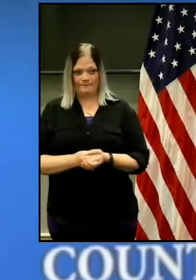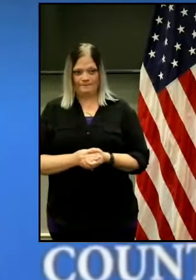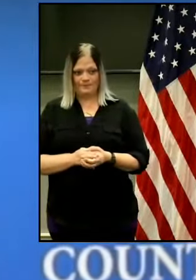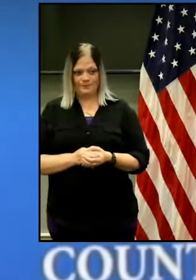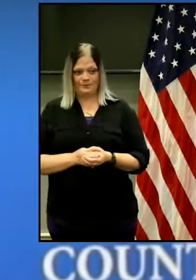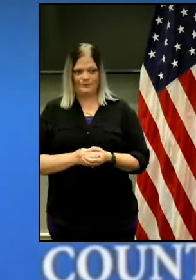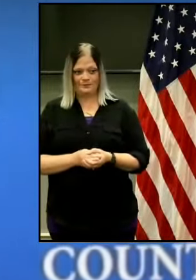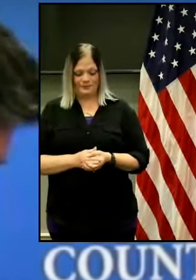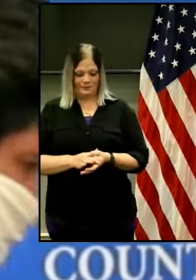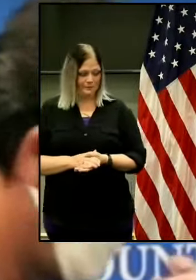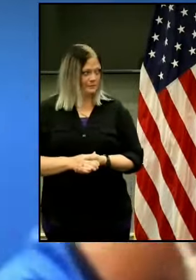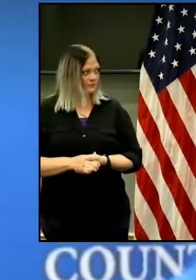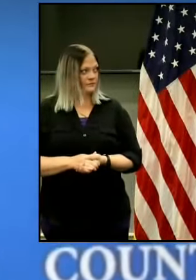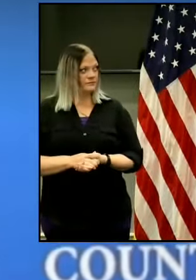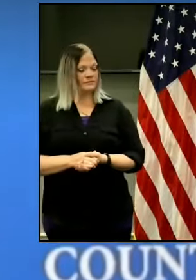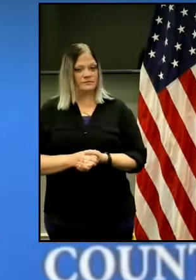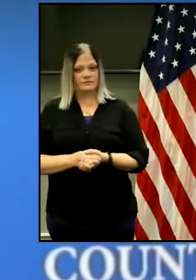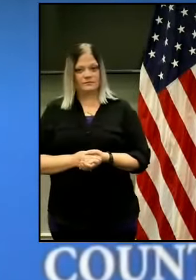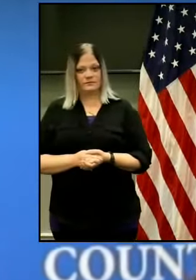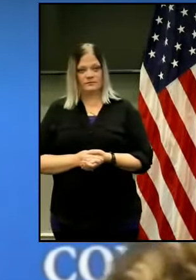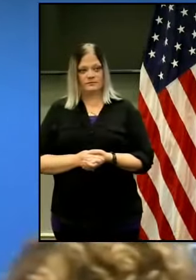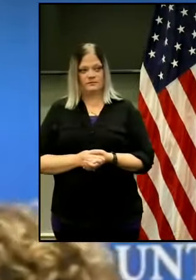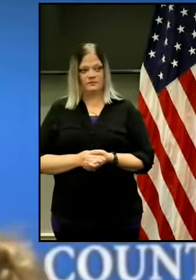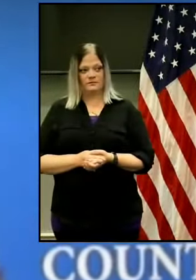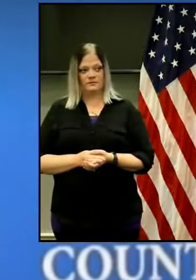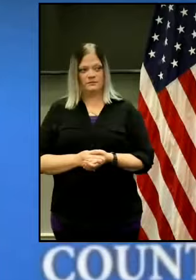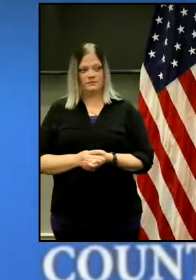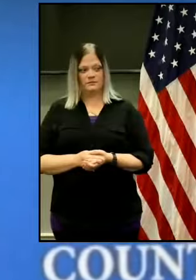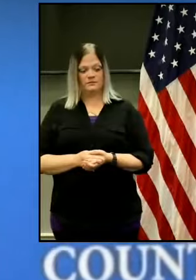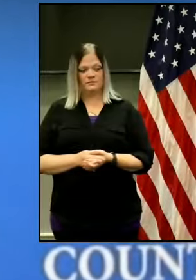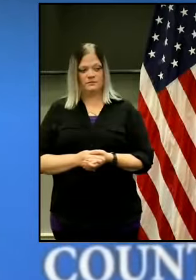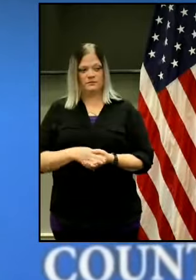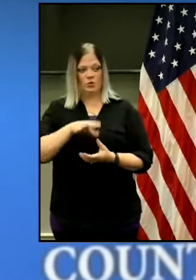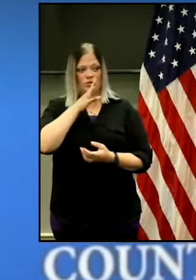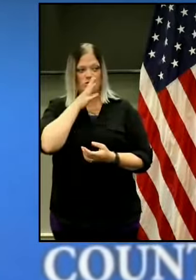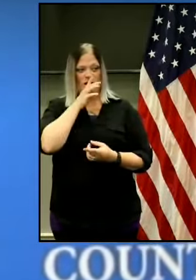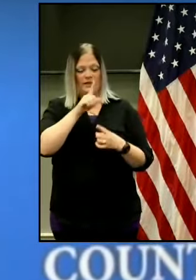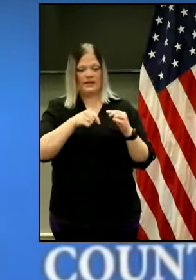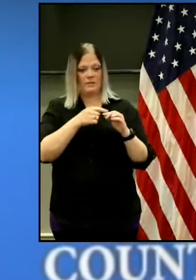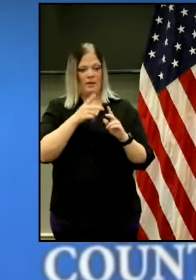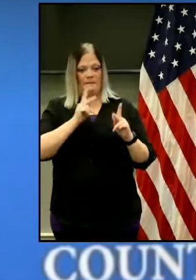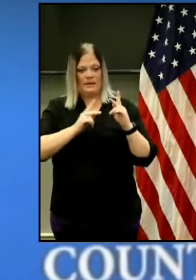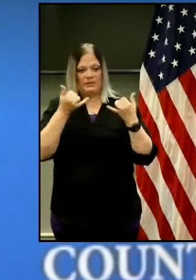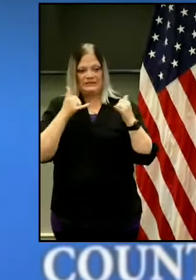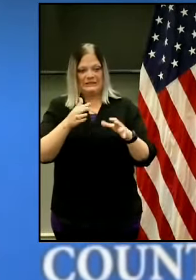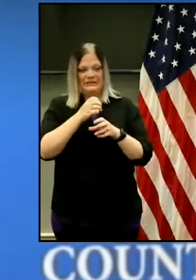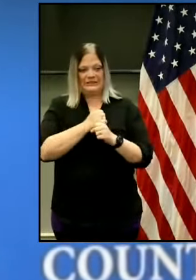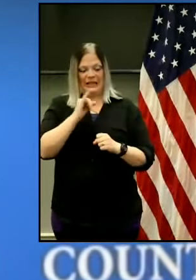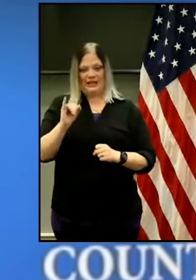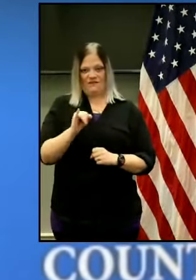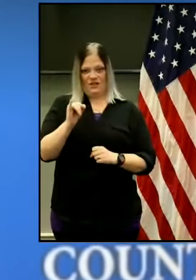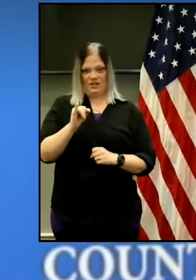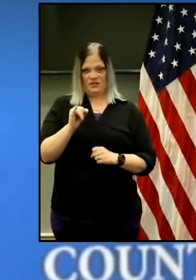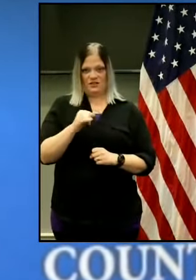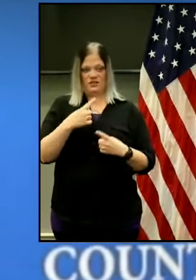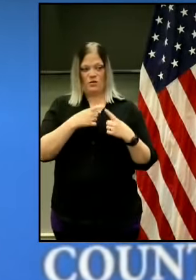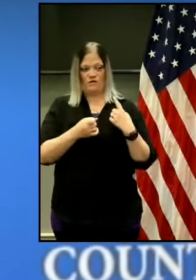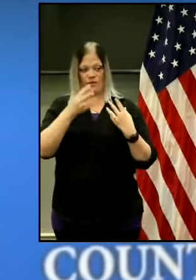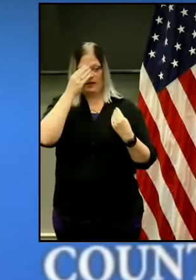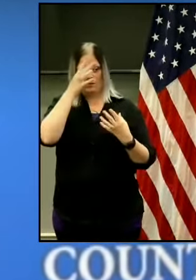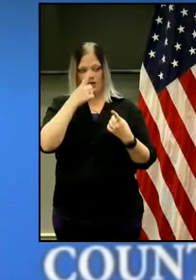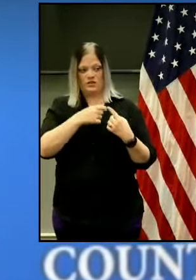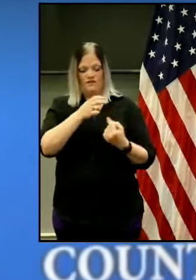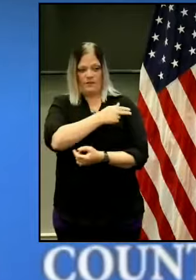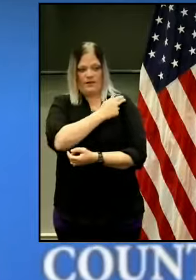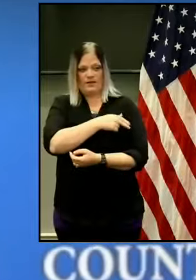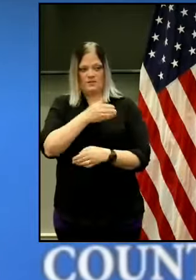about the people who are still getting infected. Are you seeing, or from the data you're getting from the hospitals, that